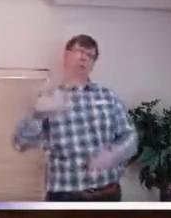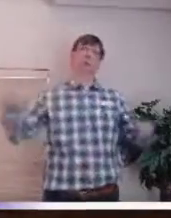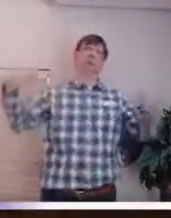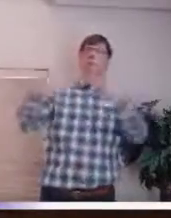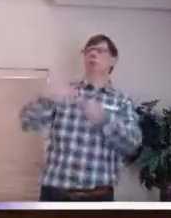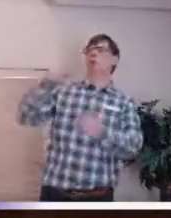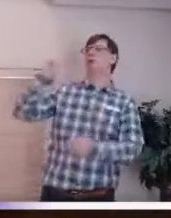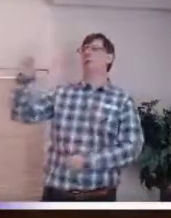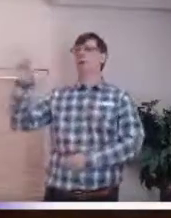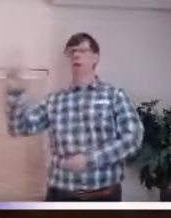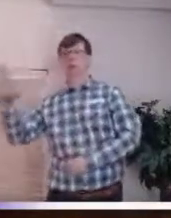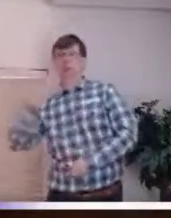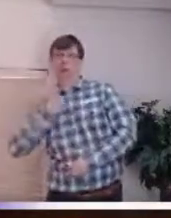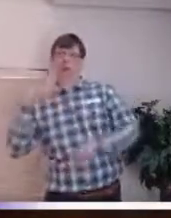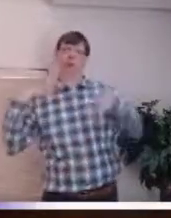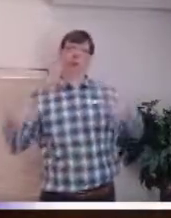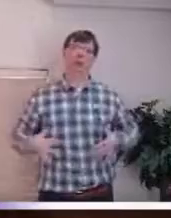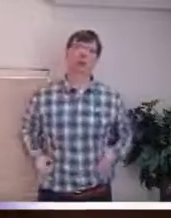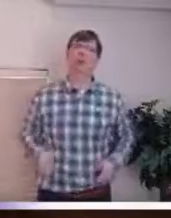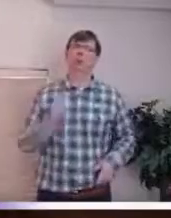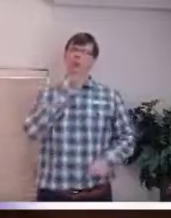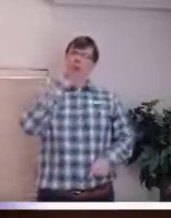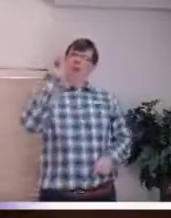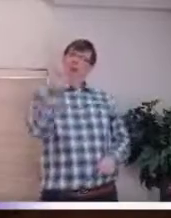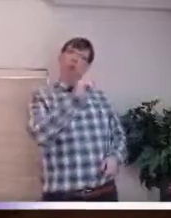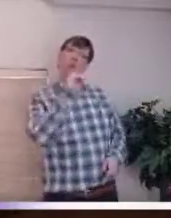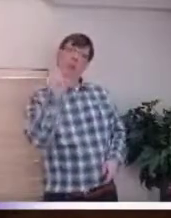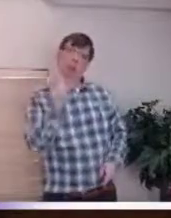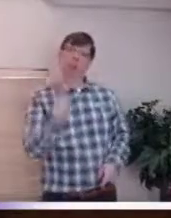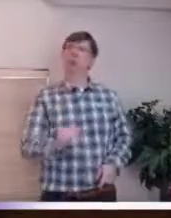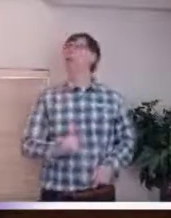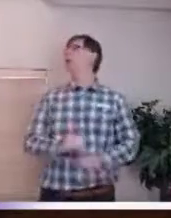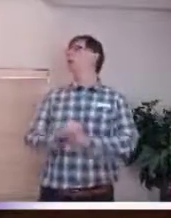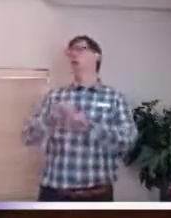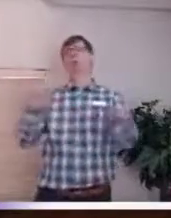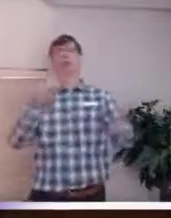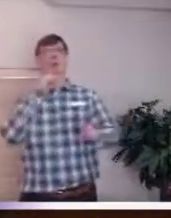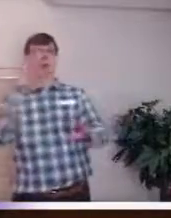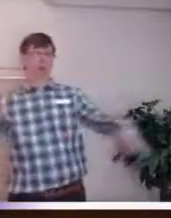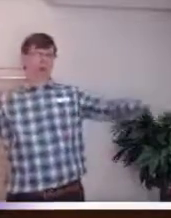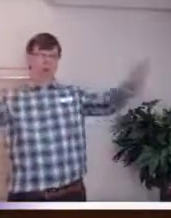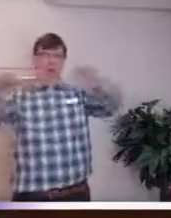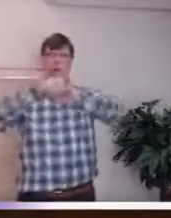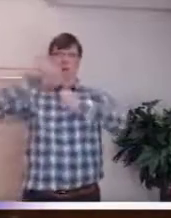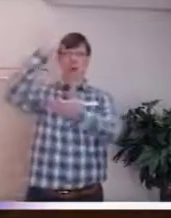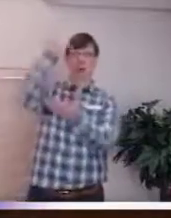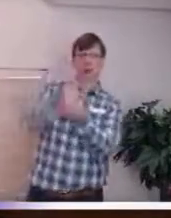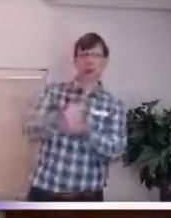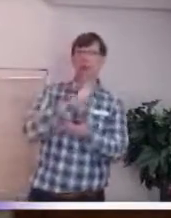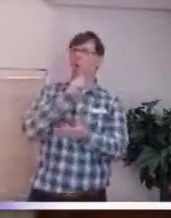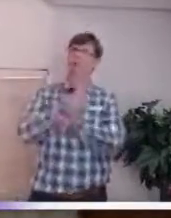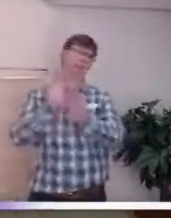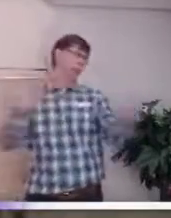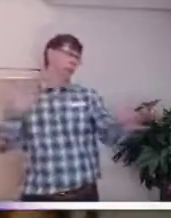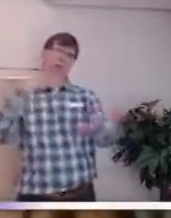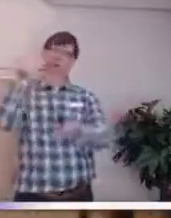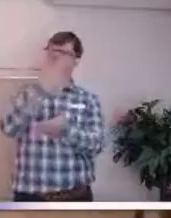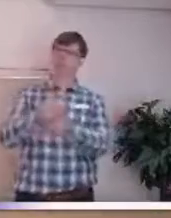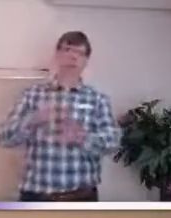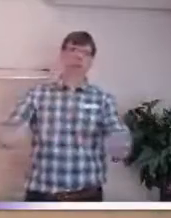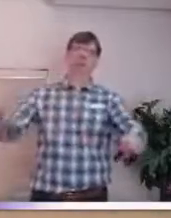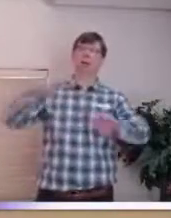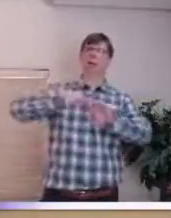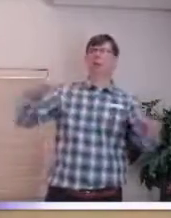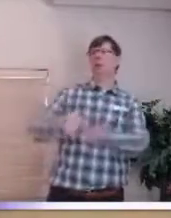when I come in here, I feel the oneness. Whether we all agree or disagree on things, there is a oneness here. There